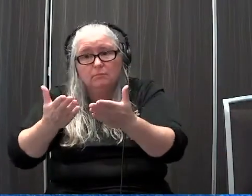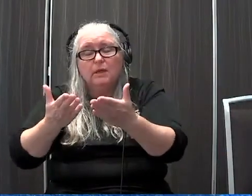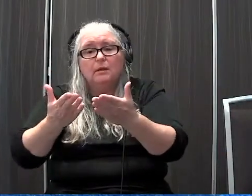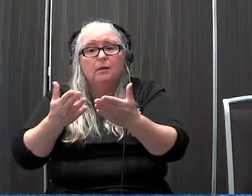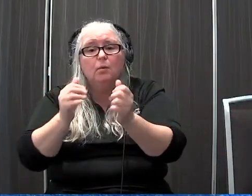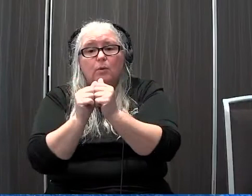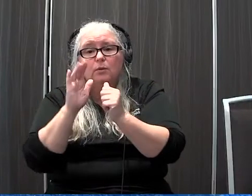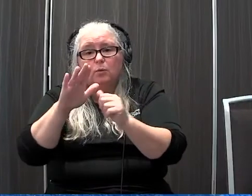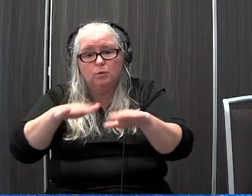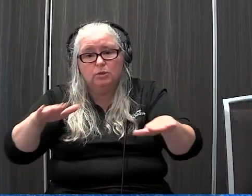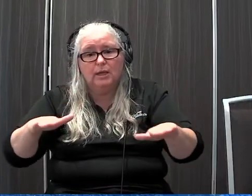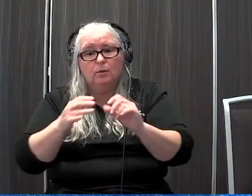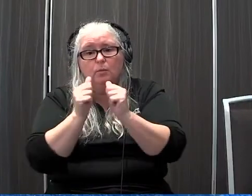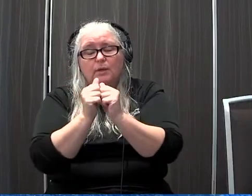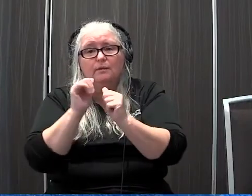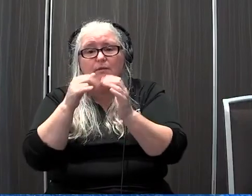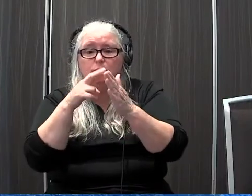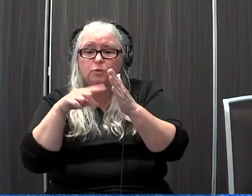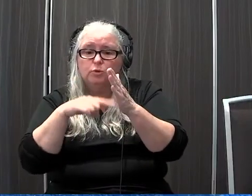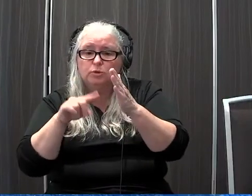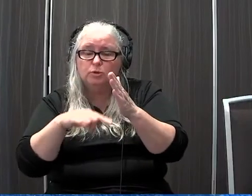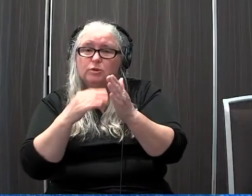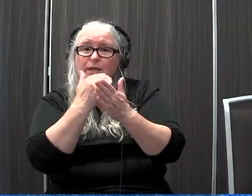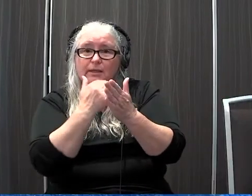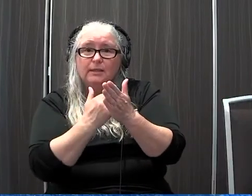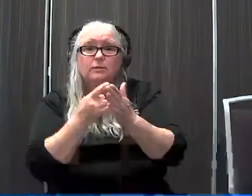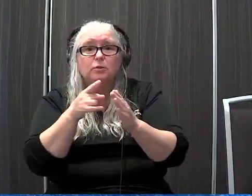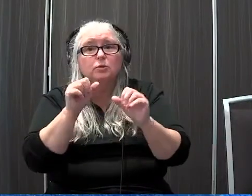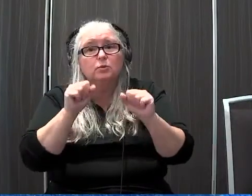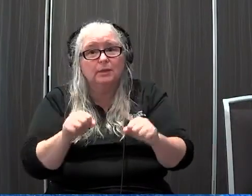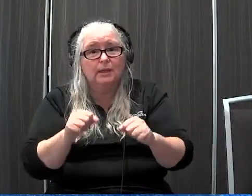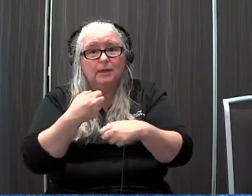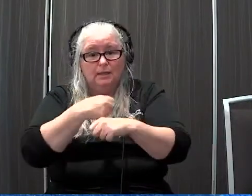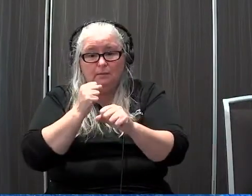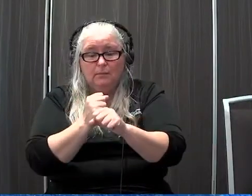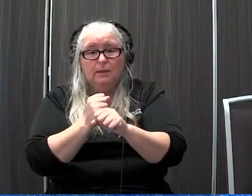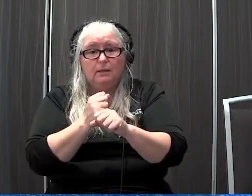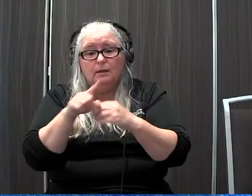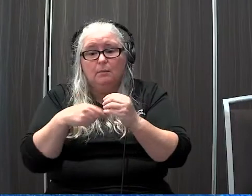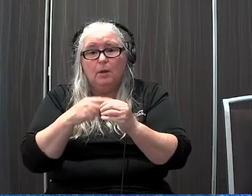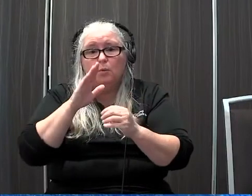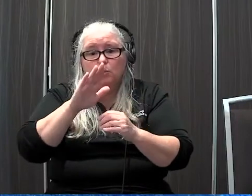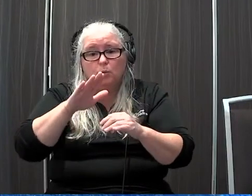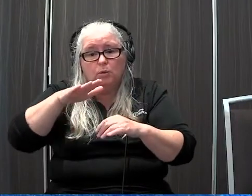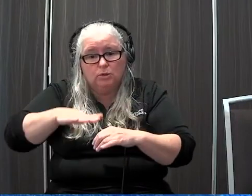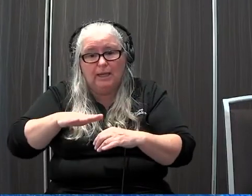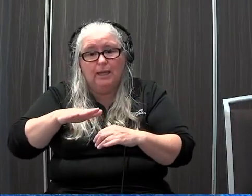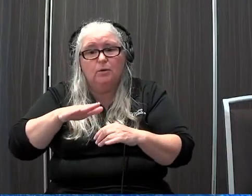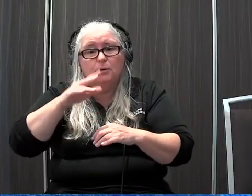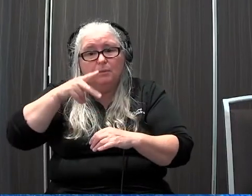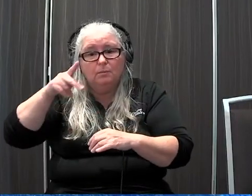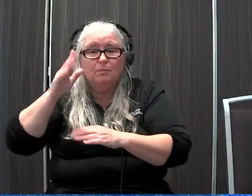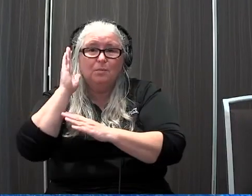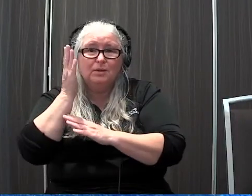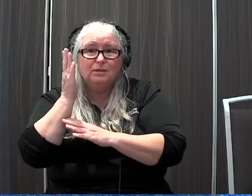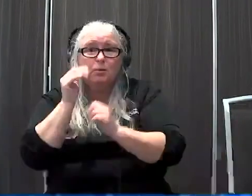based on the checklist. Another thing that you could do is you can make an about your child PowerPoint for your school team. You